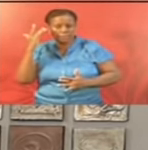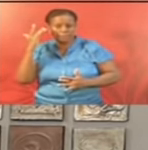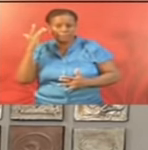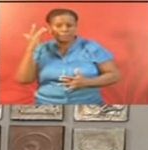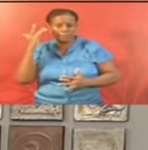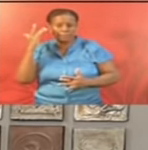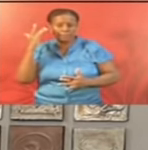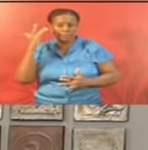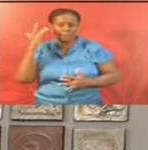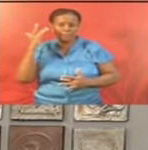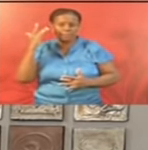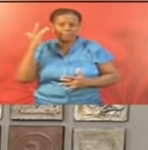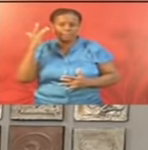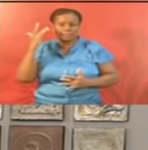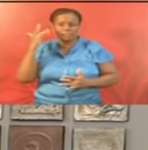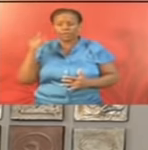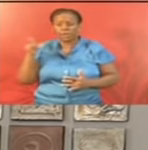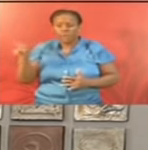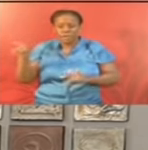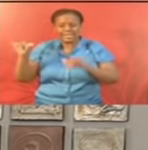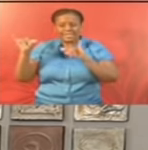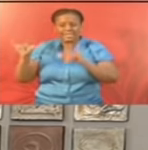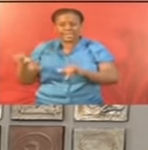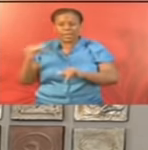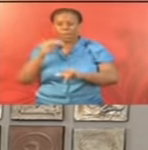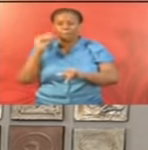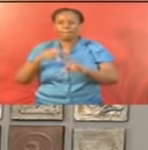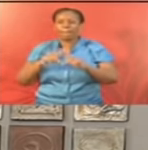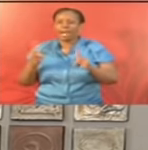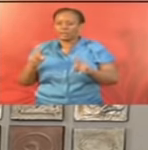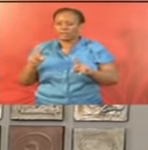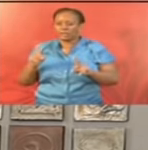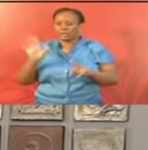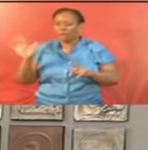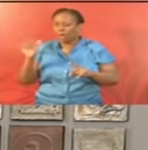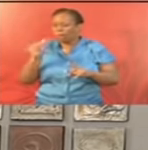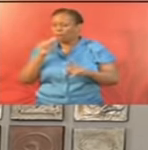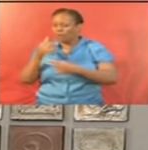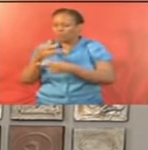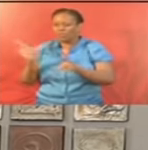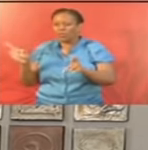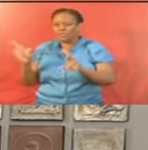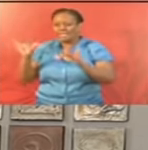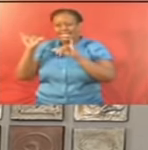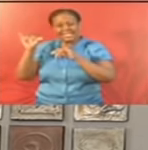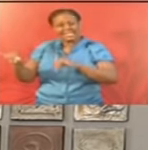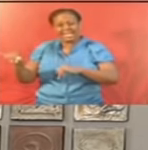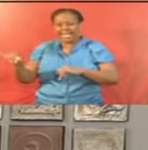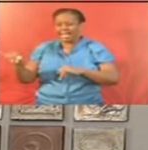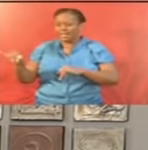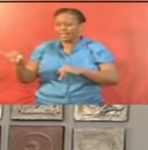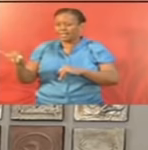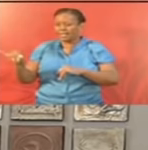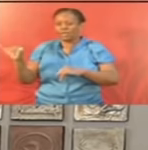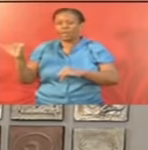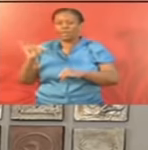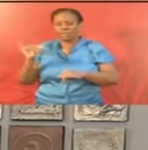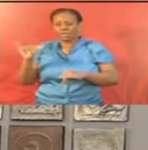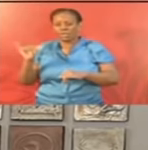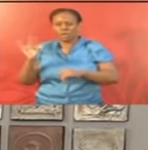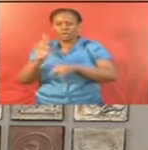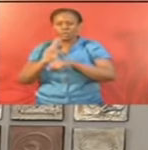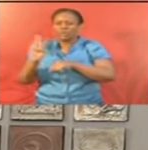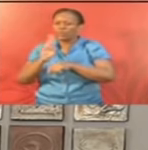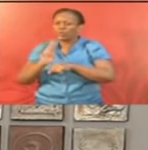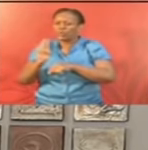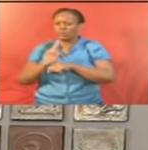household, to actually remain in a given room, to use single-use items for eating